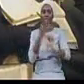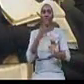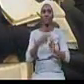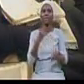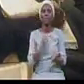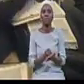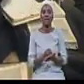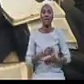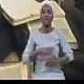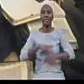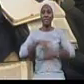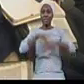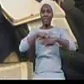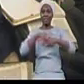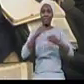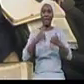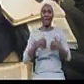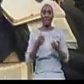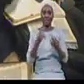Satisfaction has come.